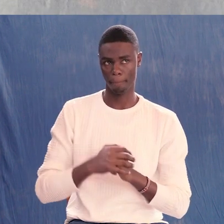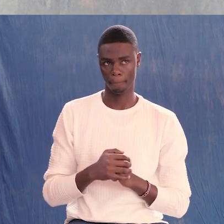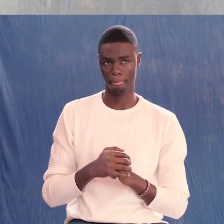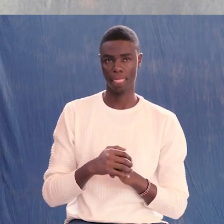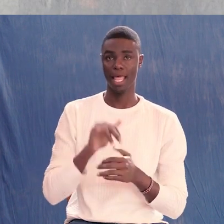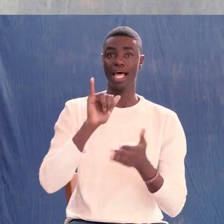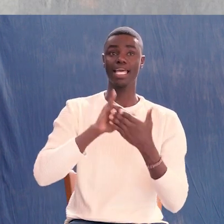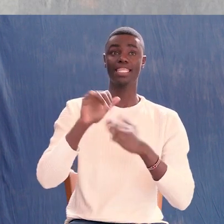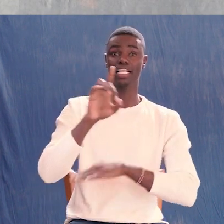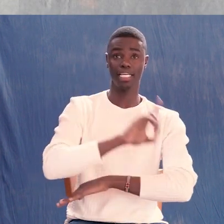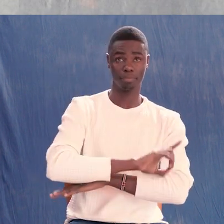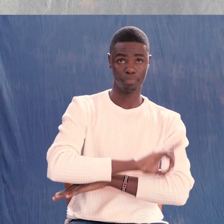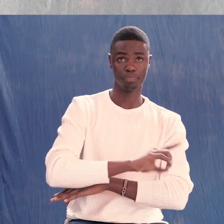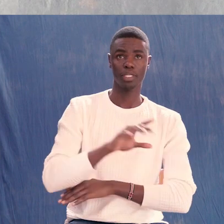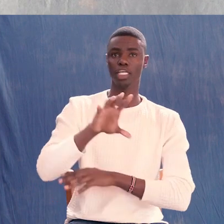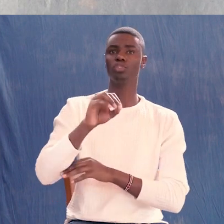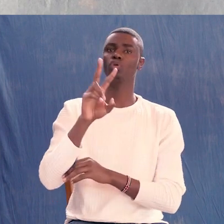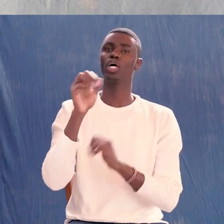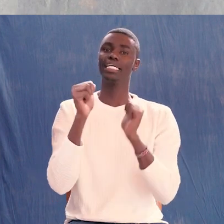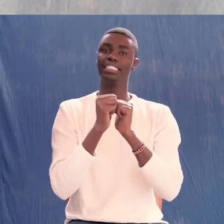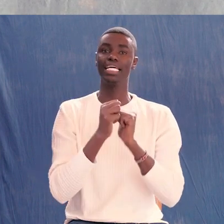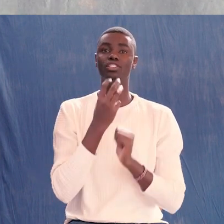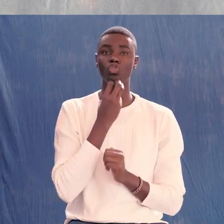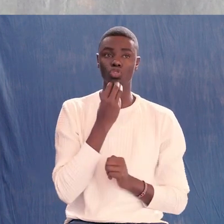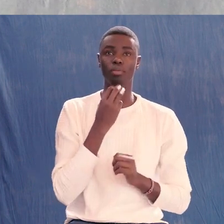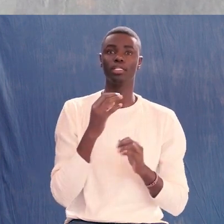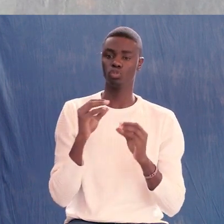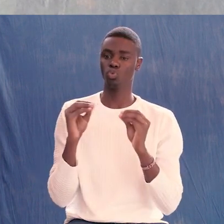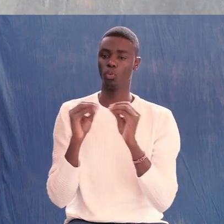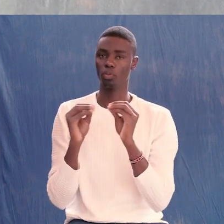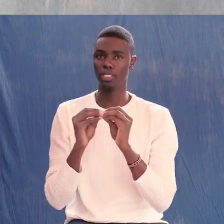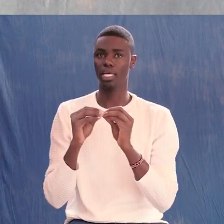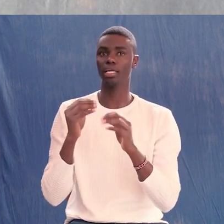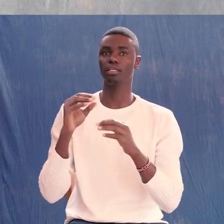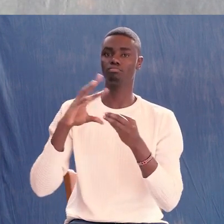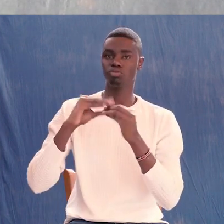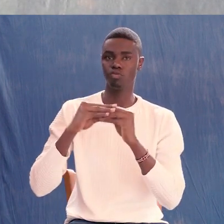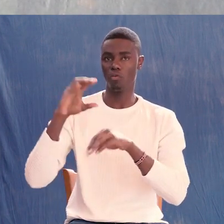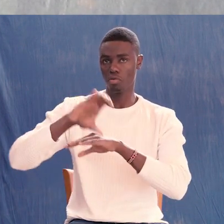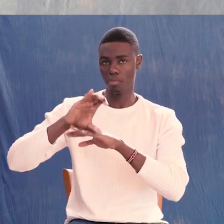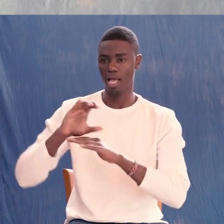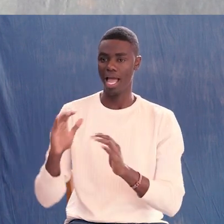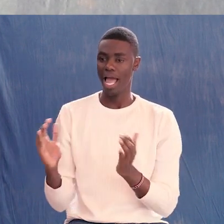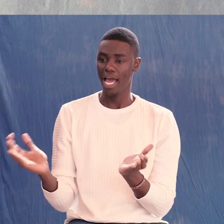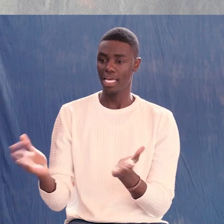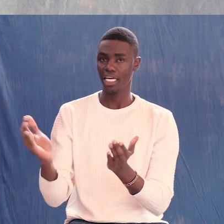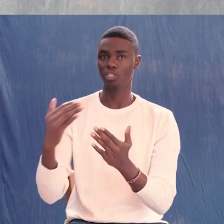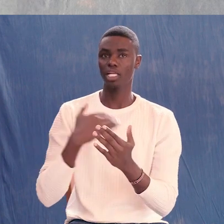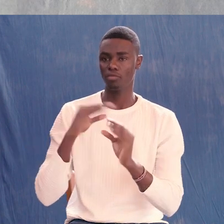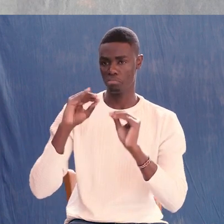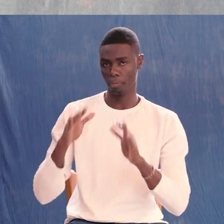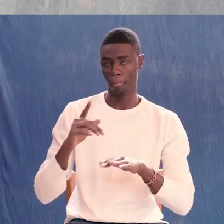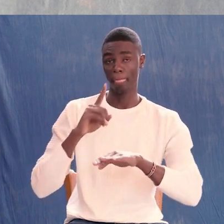in that day, it took ten Jewish men to form a synagogue. And the encouragement they had from the rabbis is that when